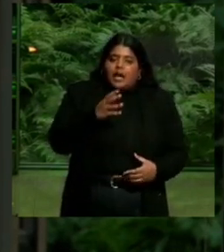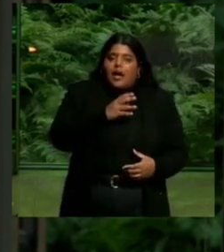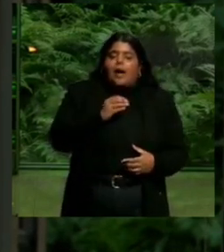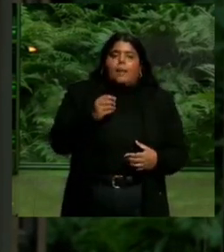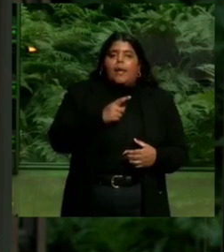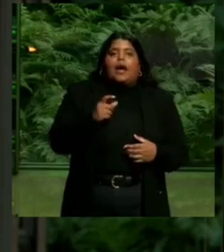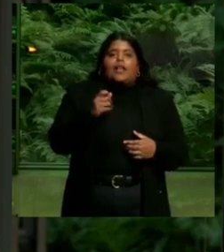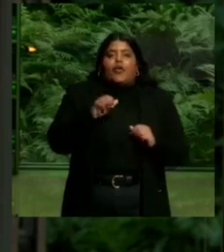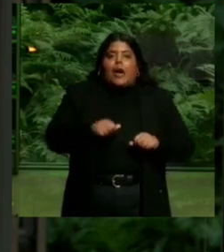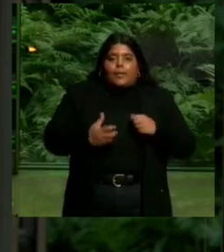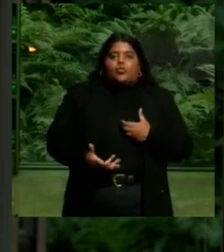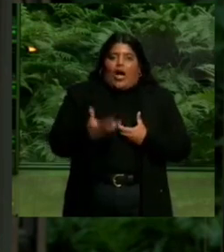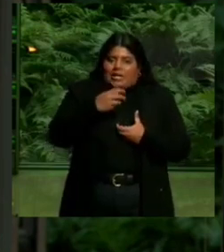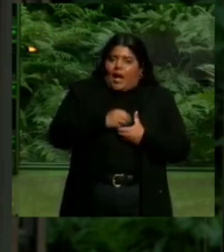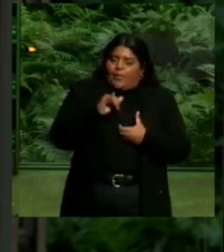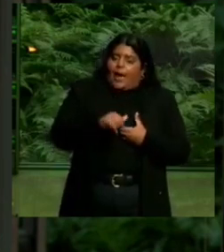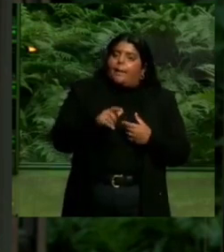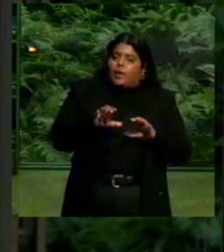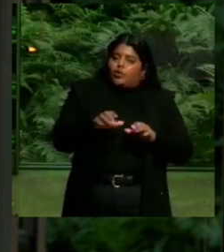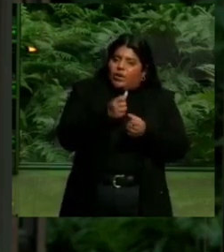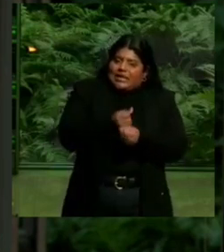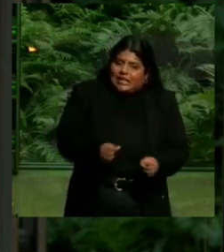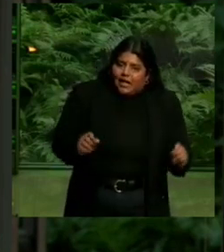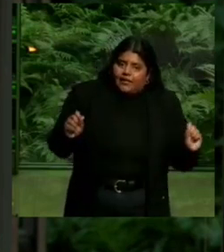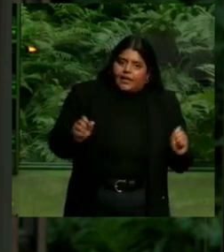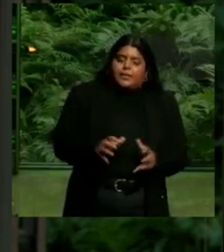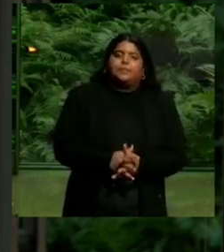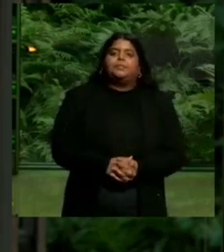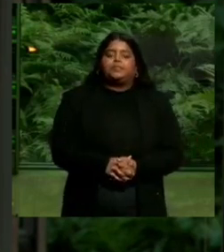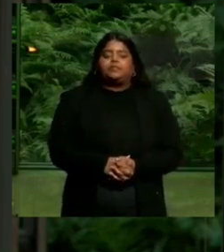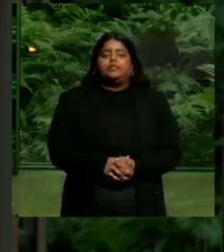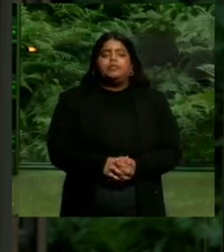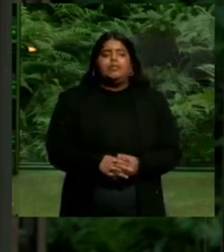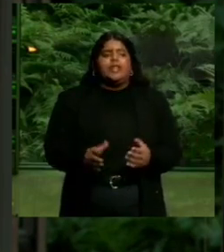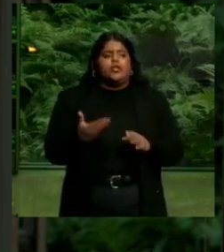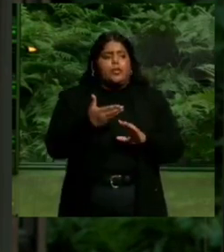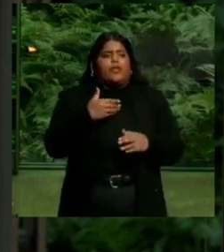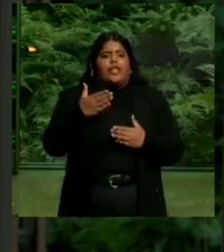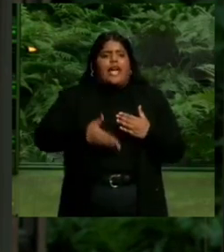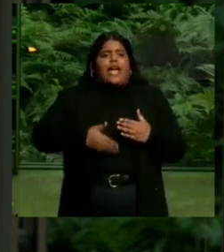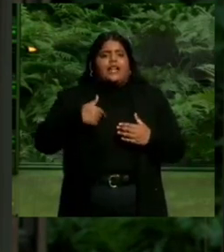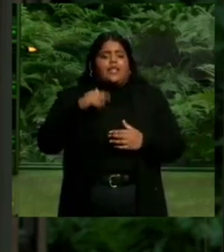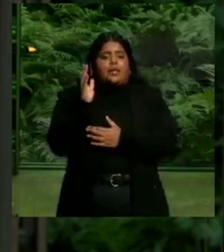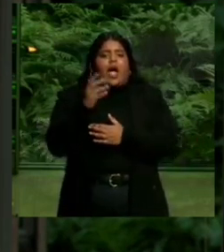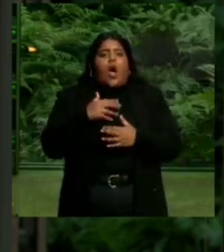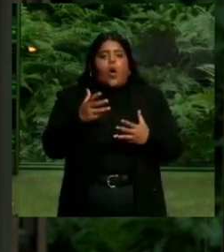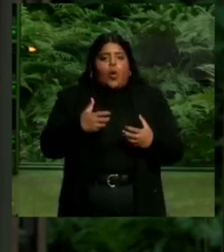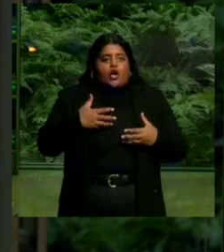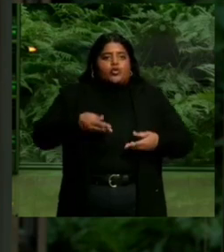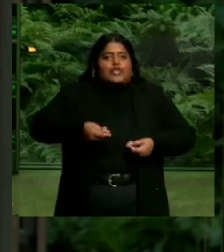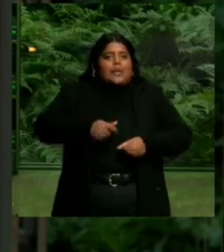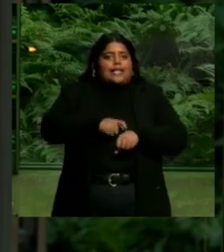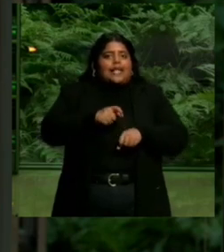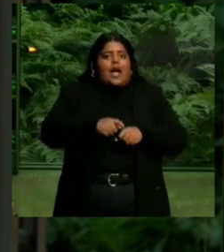it, but do it safely. So at the end of today's conversation, I want to spend a significant amount of time on